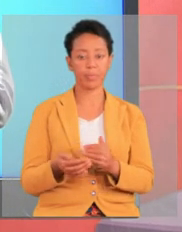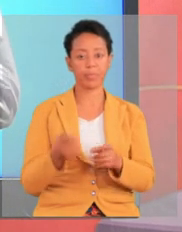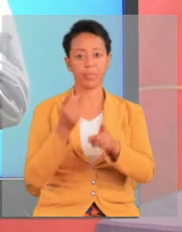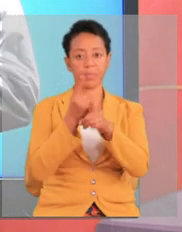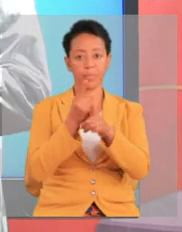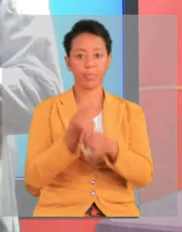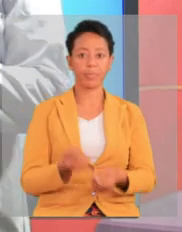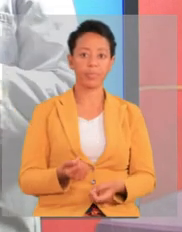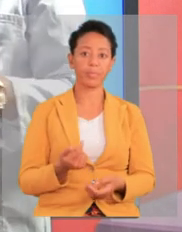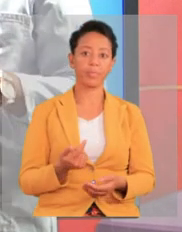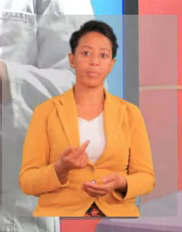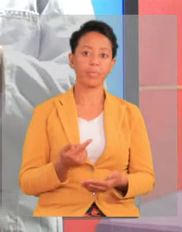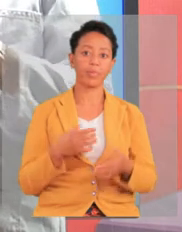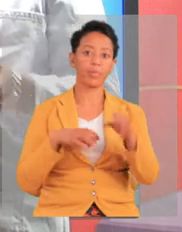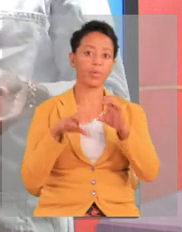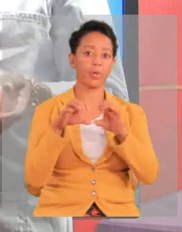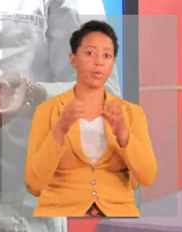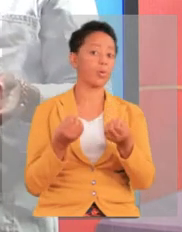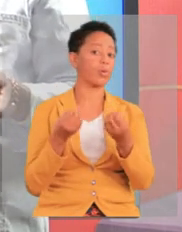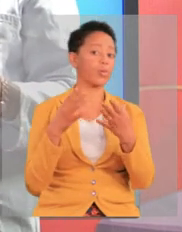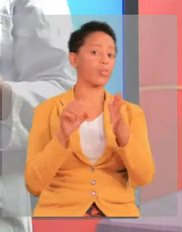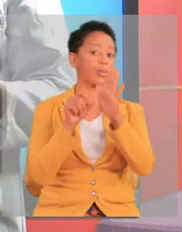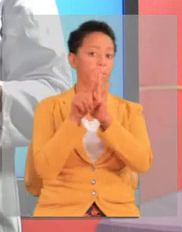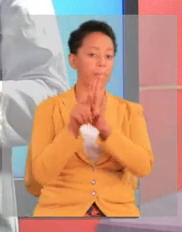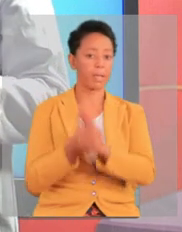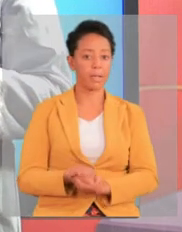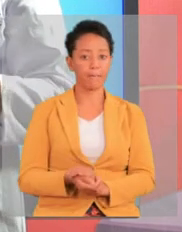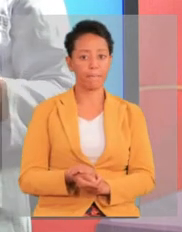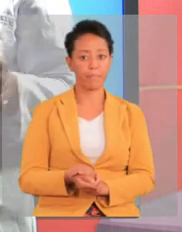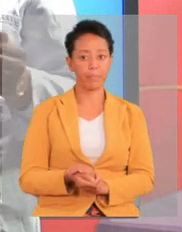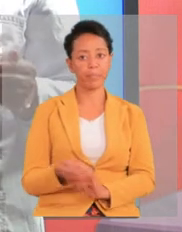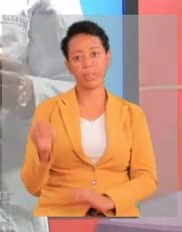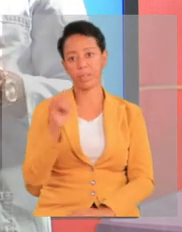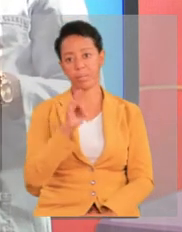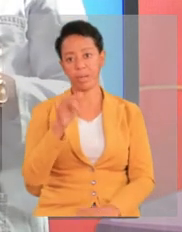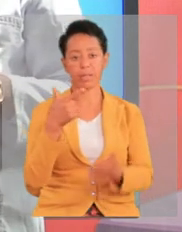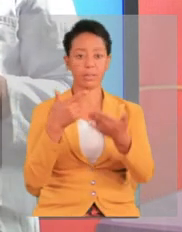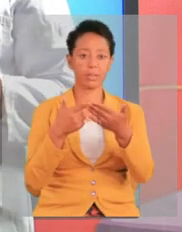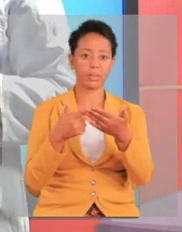Right? So you can do a lot of examples which is similar with this.